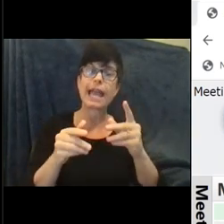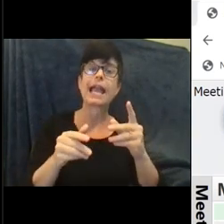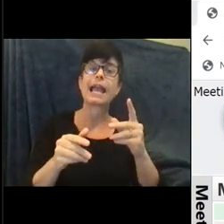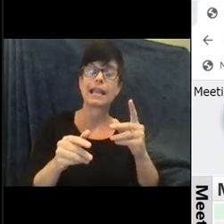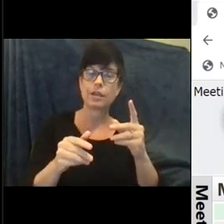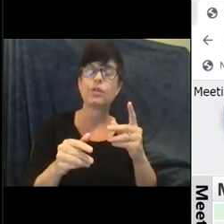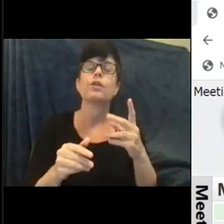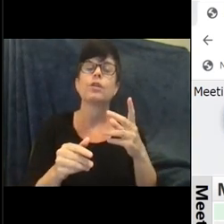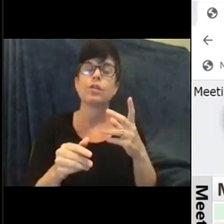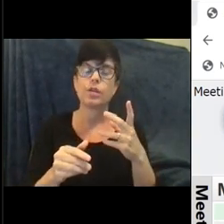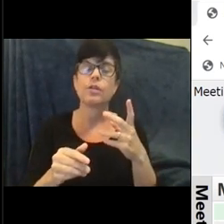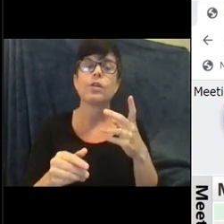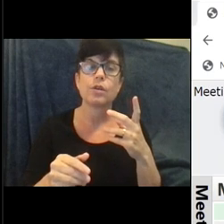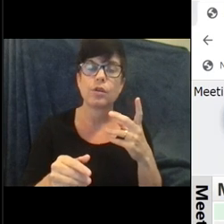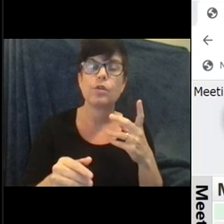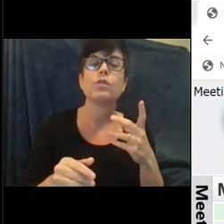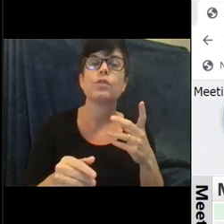housing.